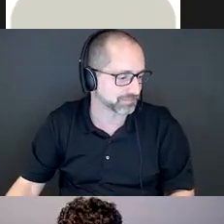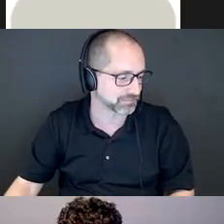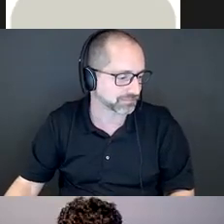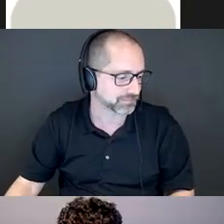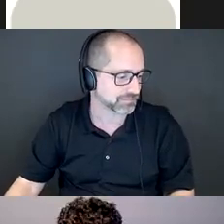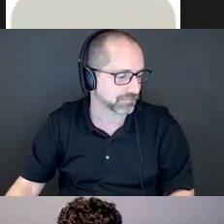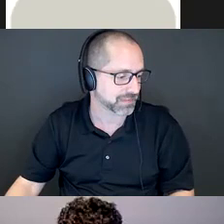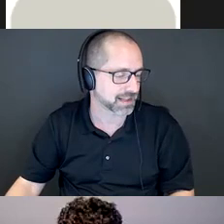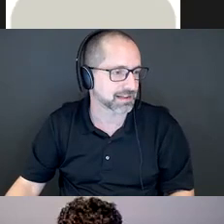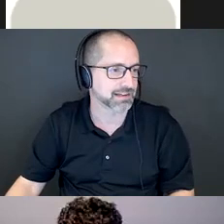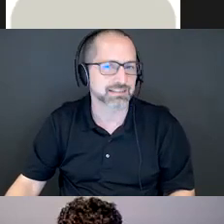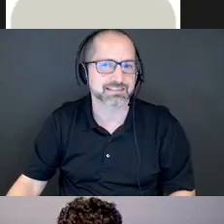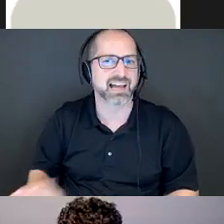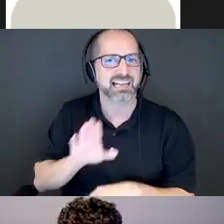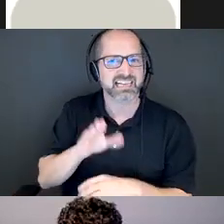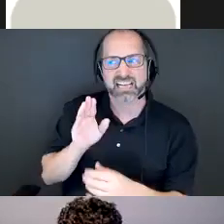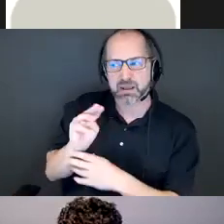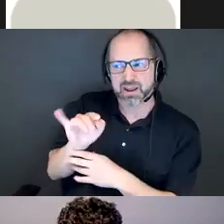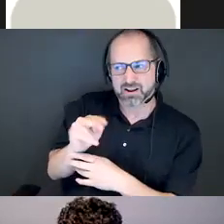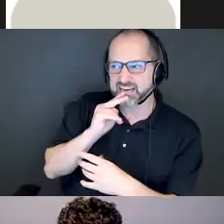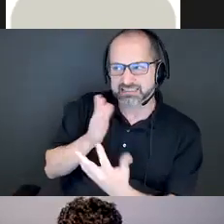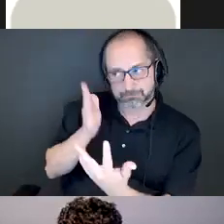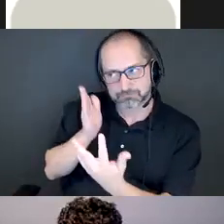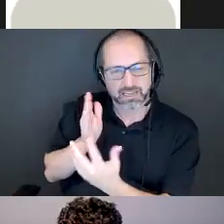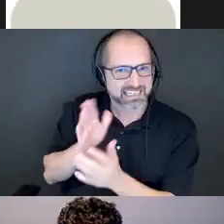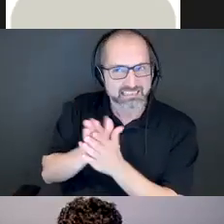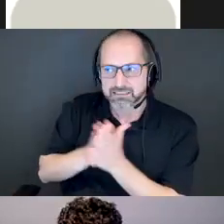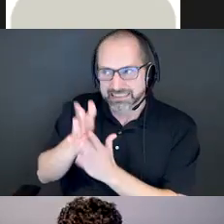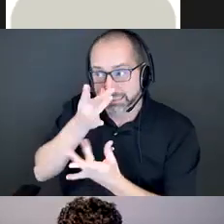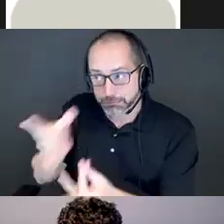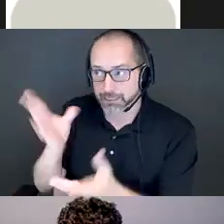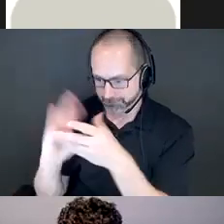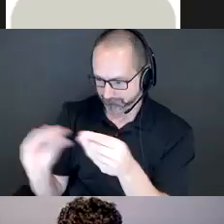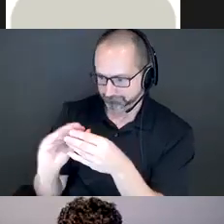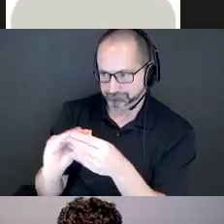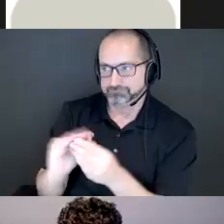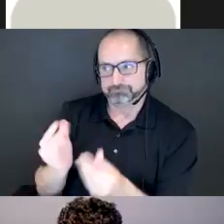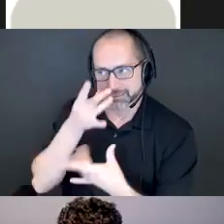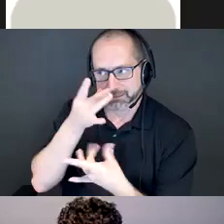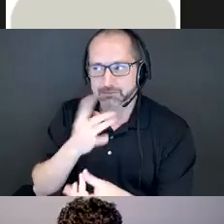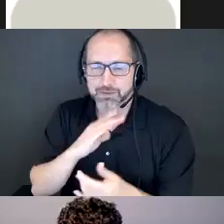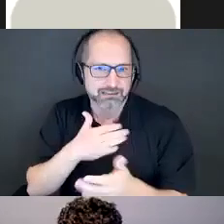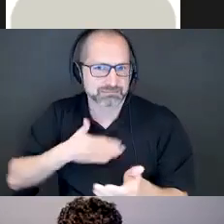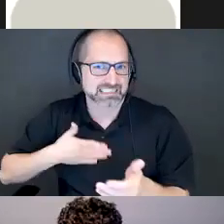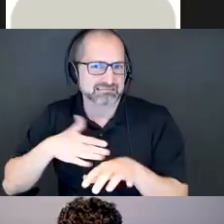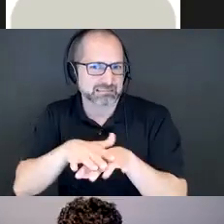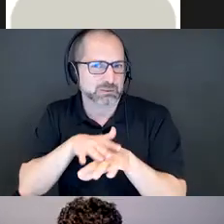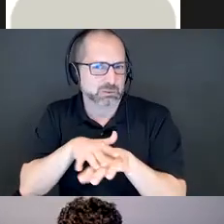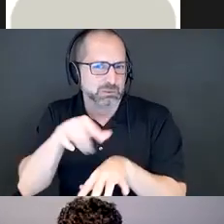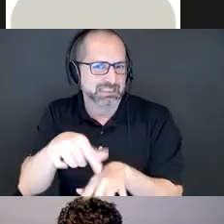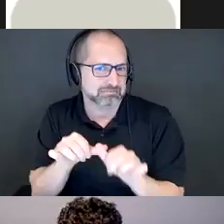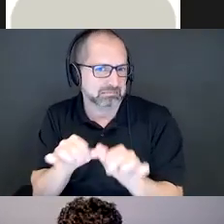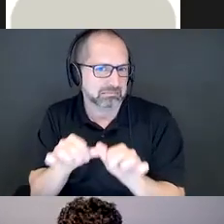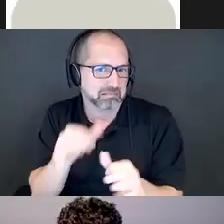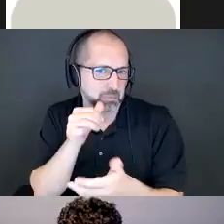so interesting, Okay. but even my brain is, I want to take it all in. It's a lot of information and it's so good. So continue.